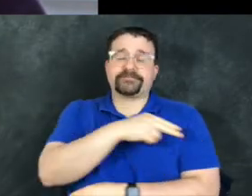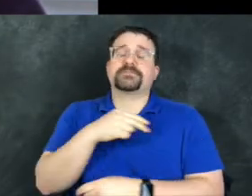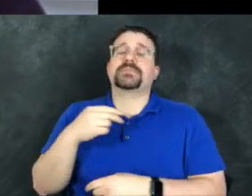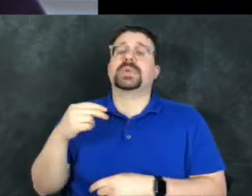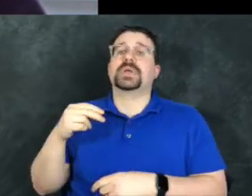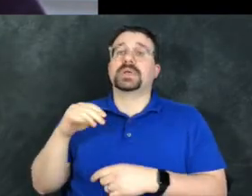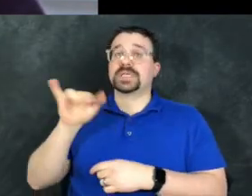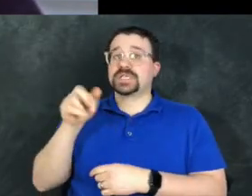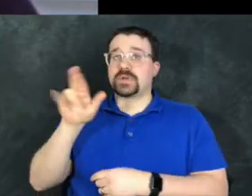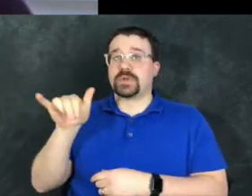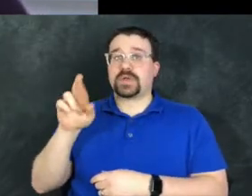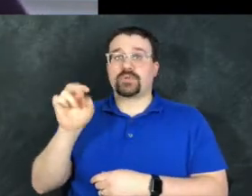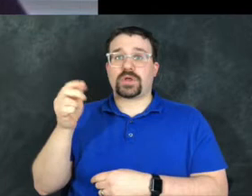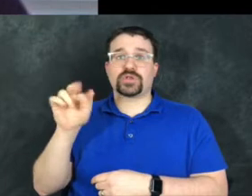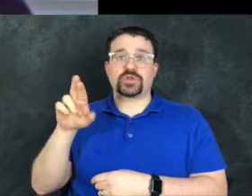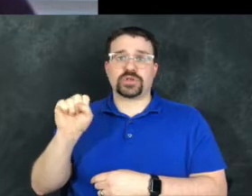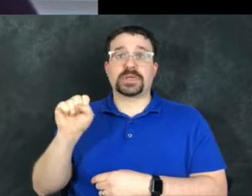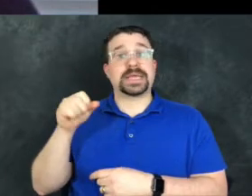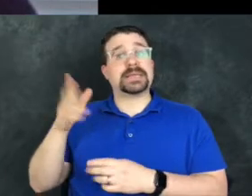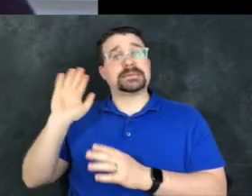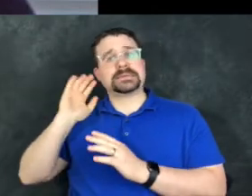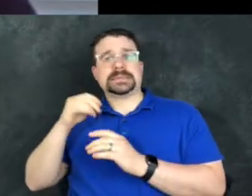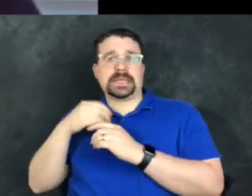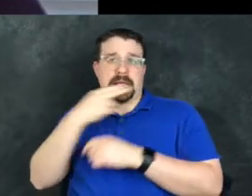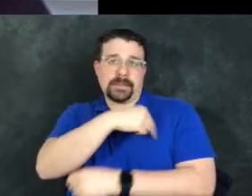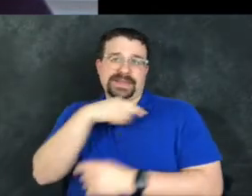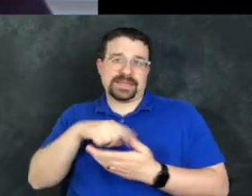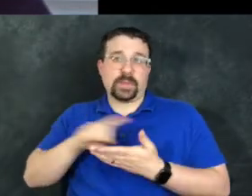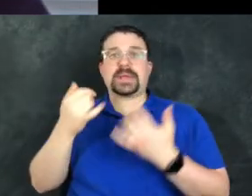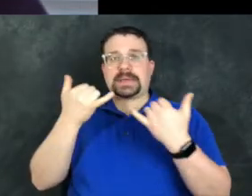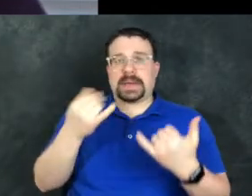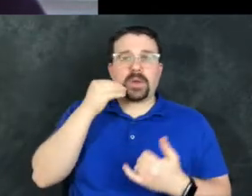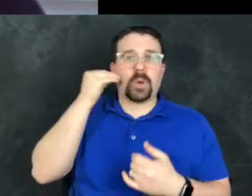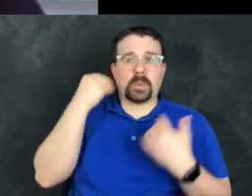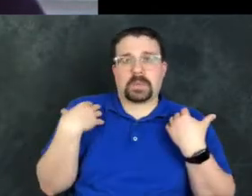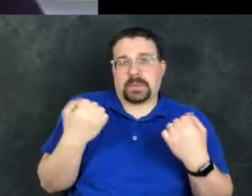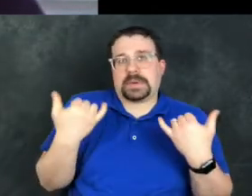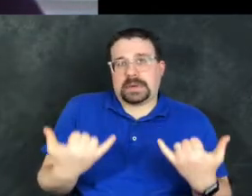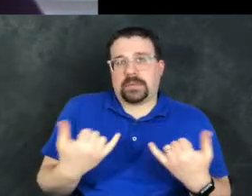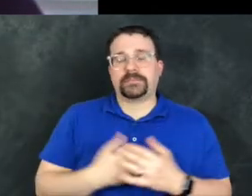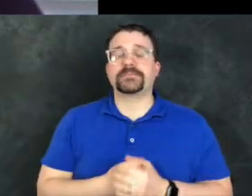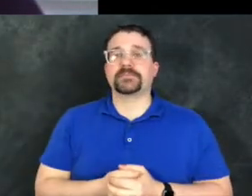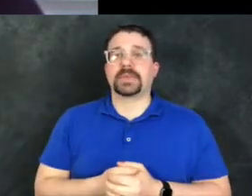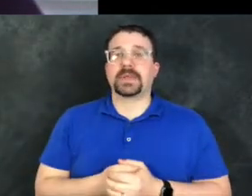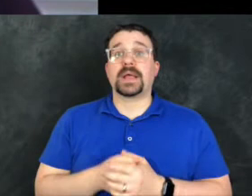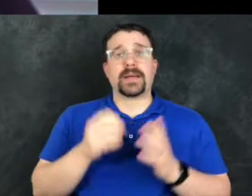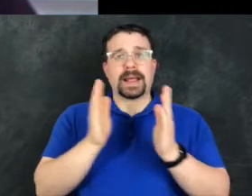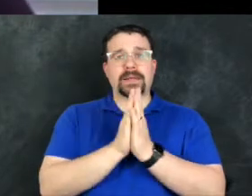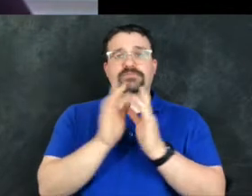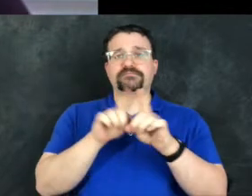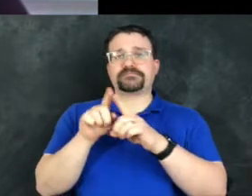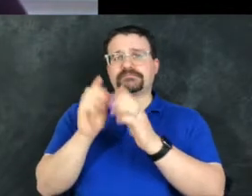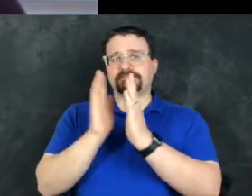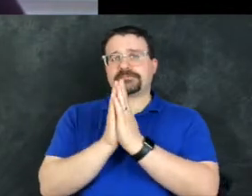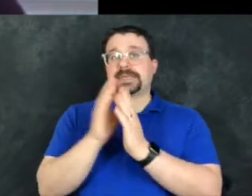hospitalized. And Jerry Rogers, he was hospitalized this week, but is at home recovering now. And then I'd ask